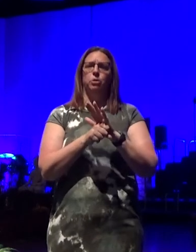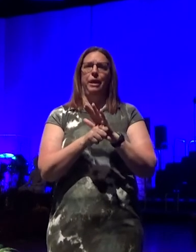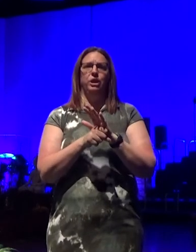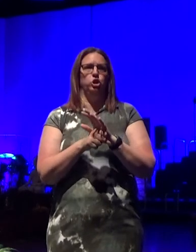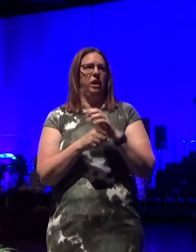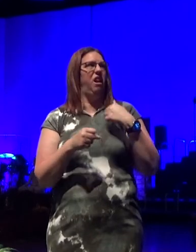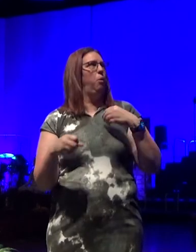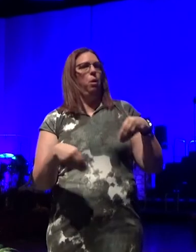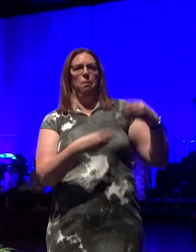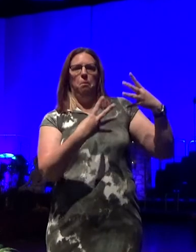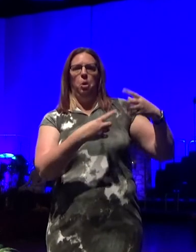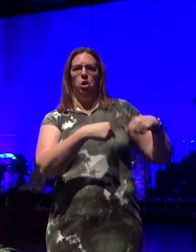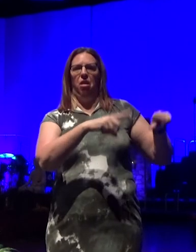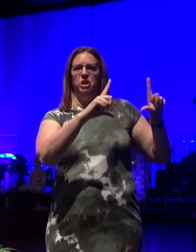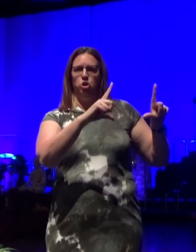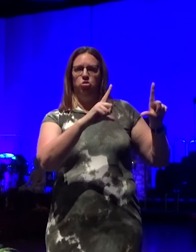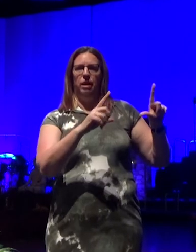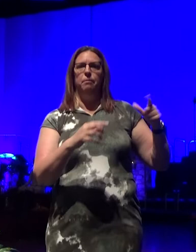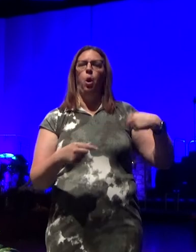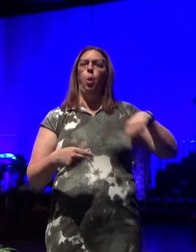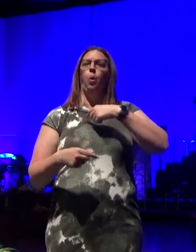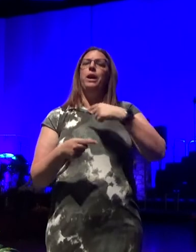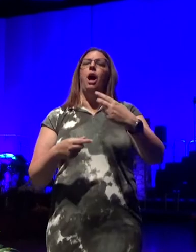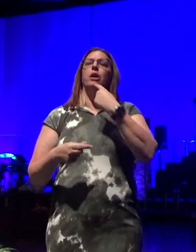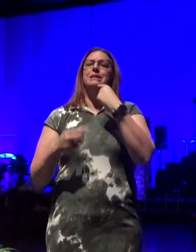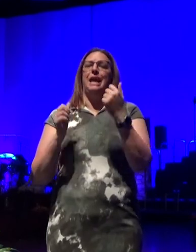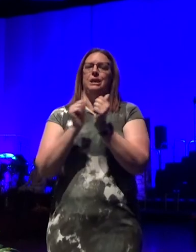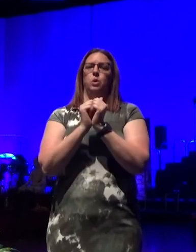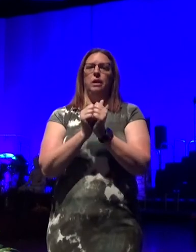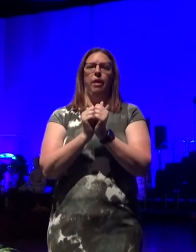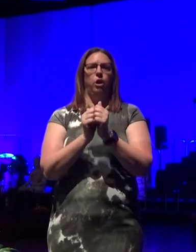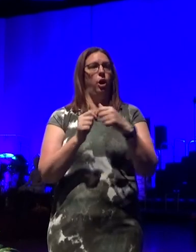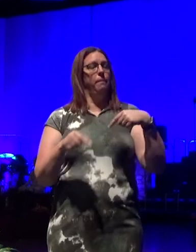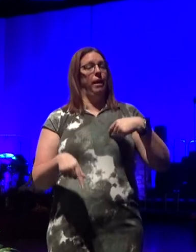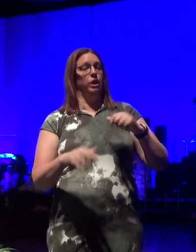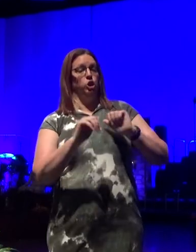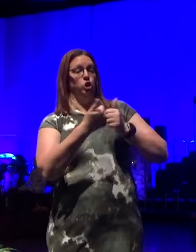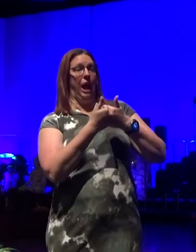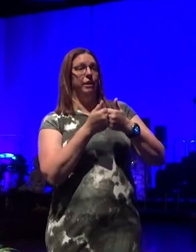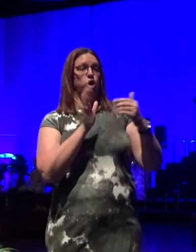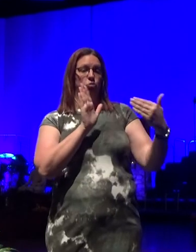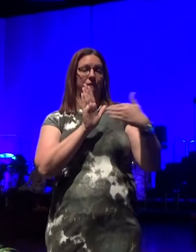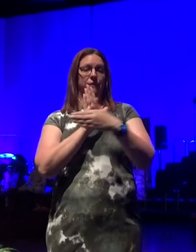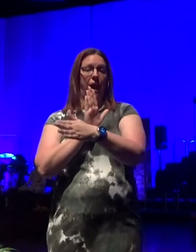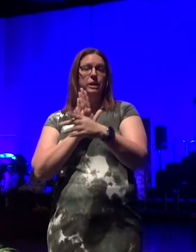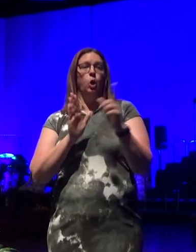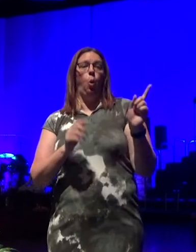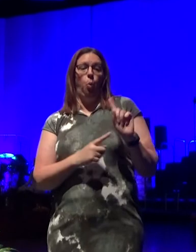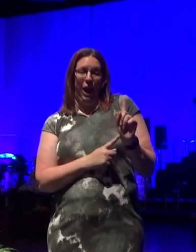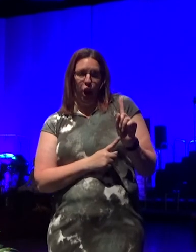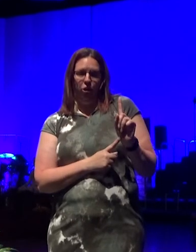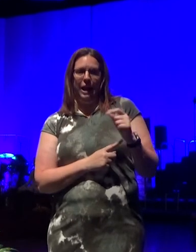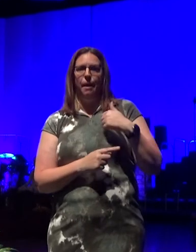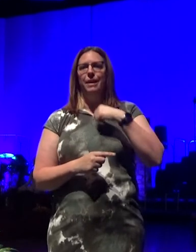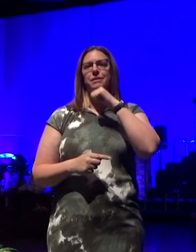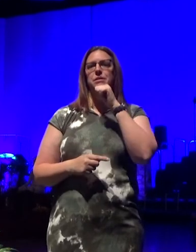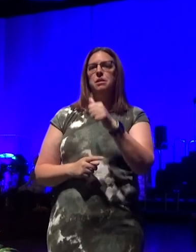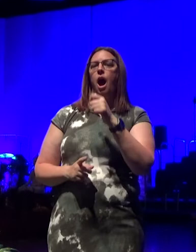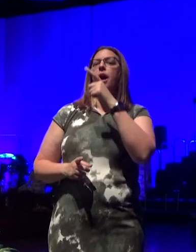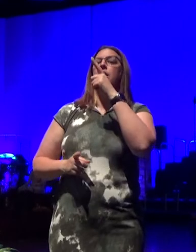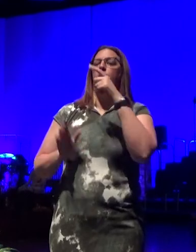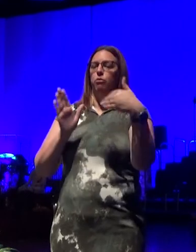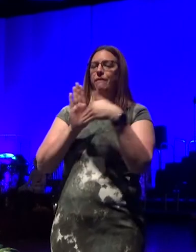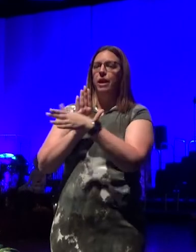together. Although this challenge may reflect where I am, it is not a reflection of who I am. I